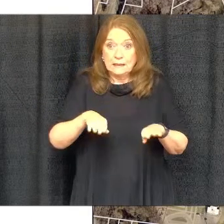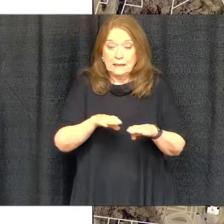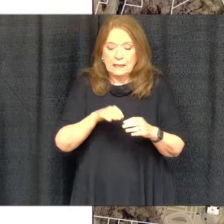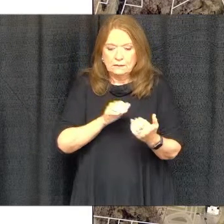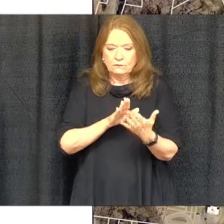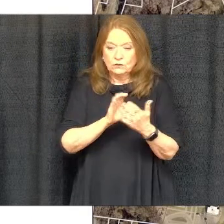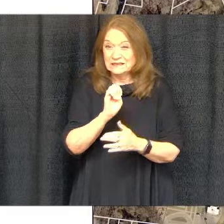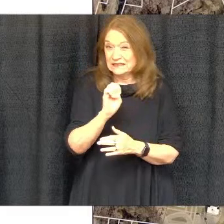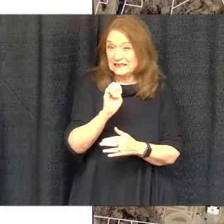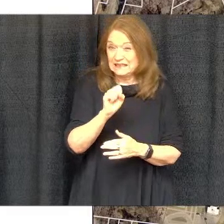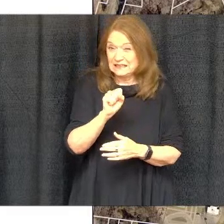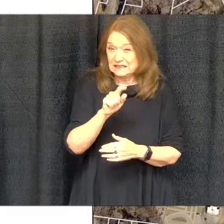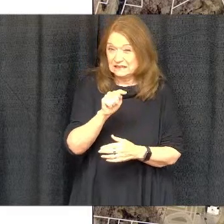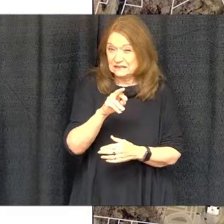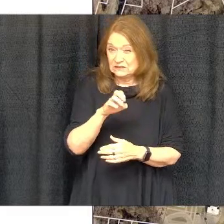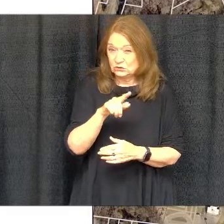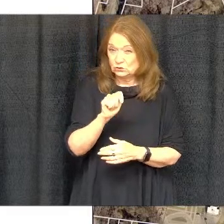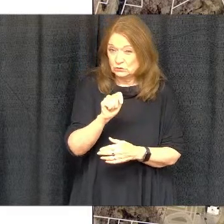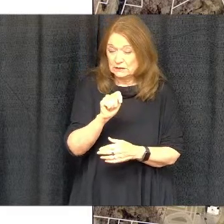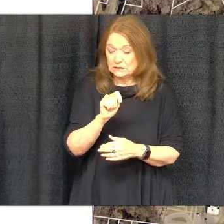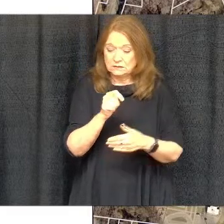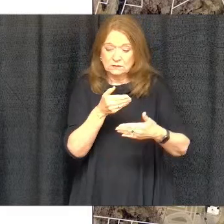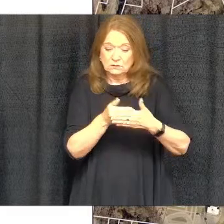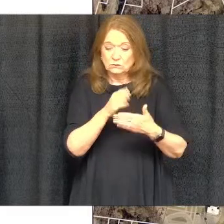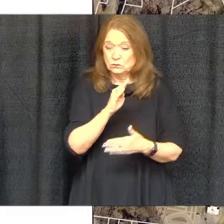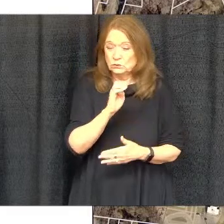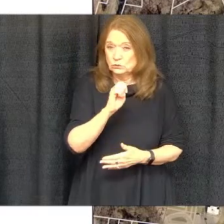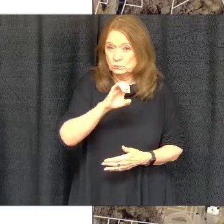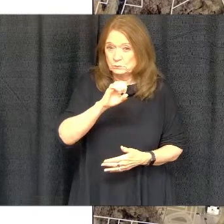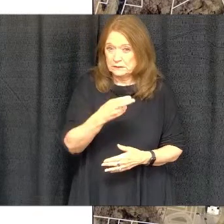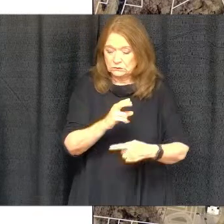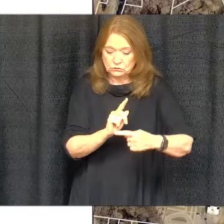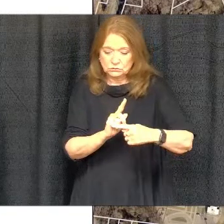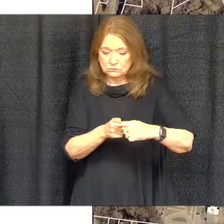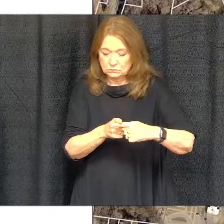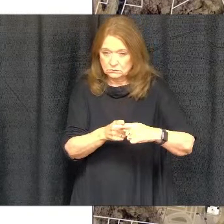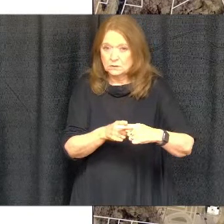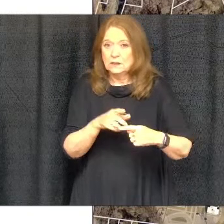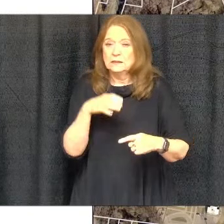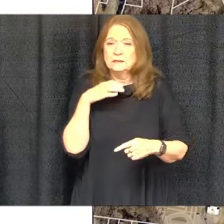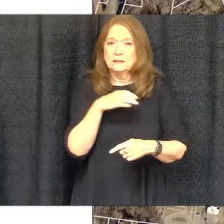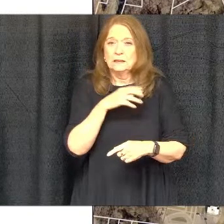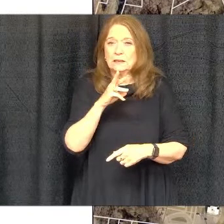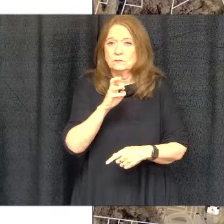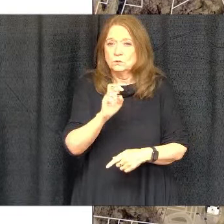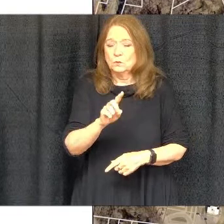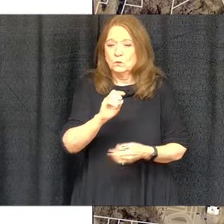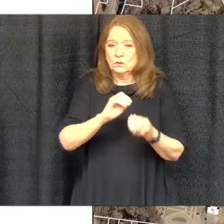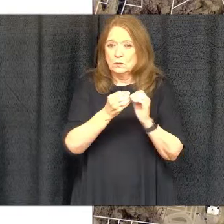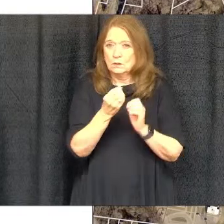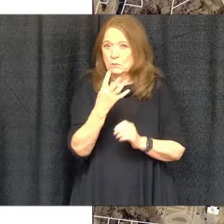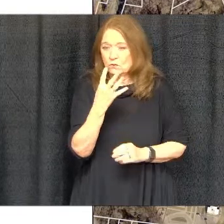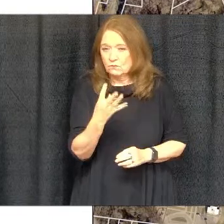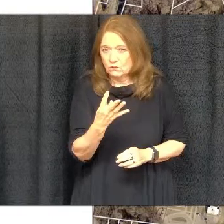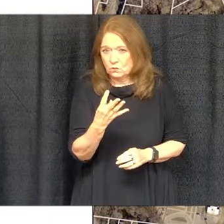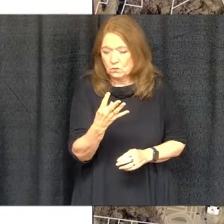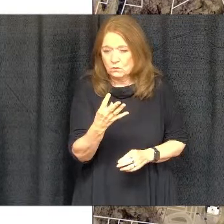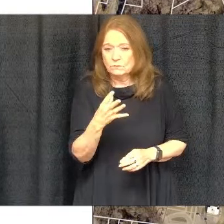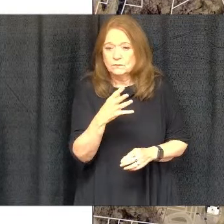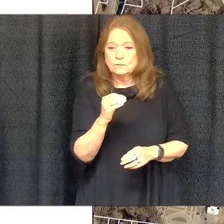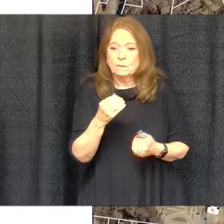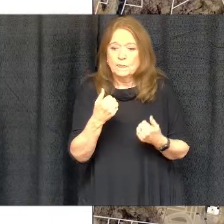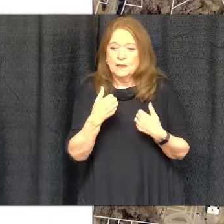Street, 215 feet east of Beach Street and E Street intersection in Council Ward number 4. It's an existing lot with a